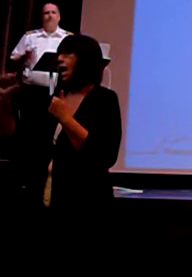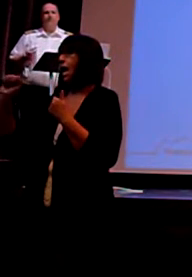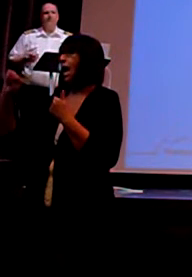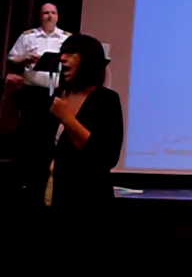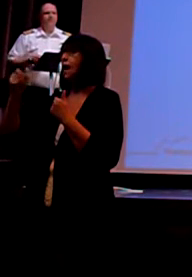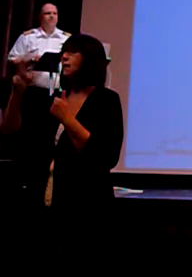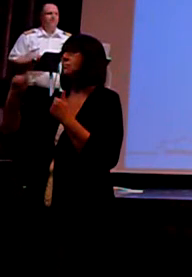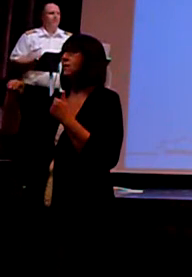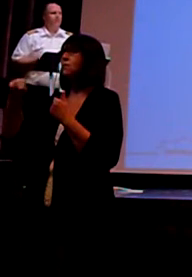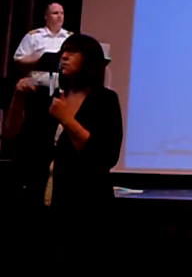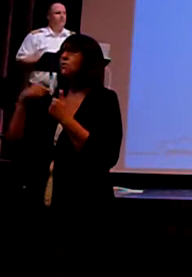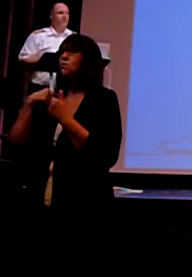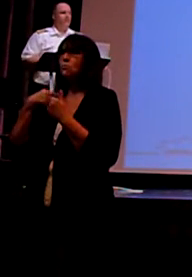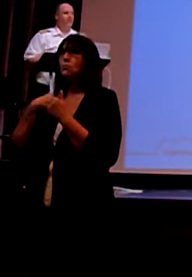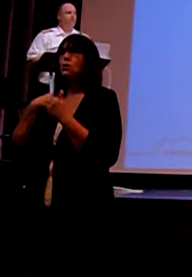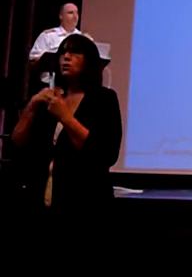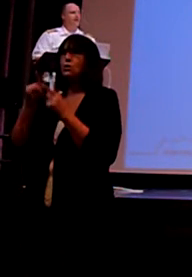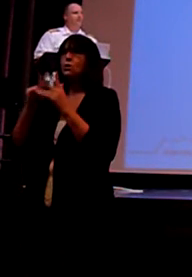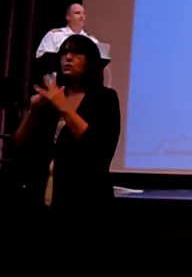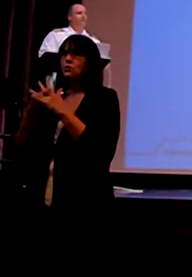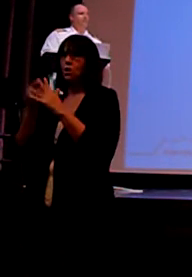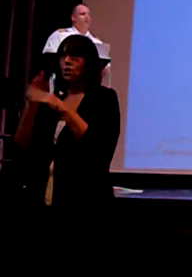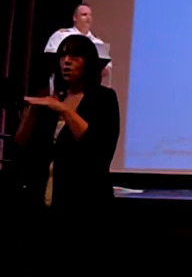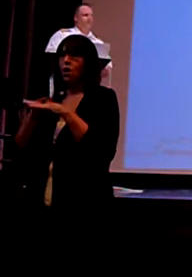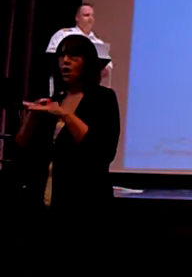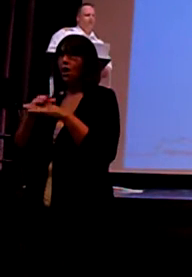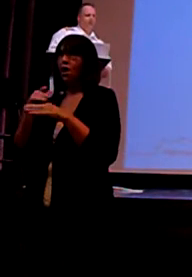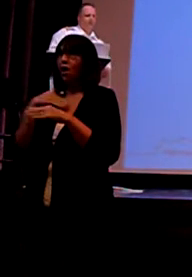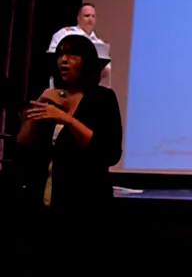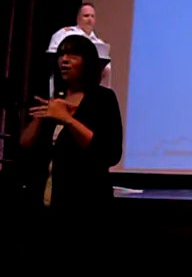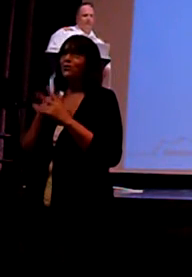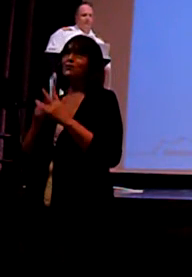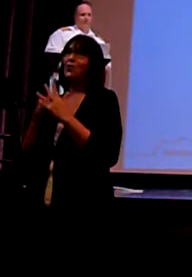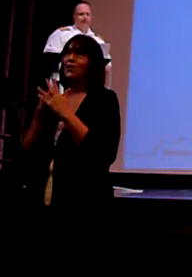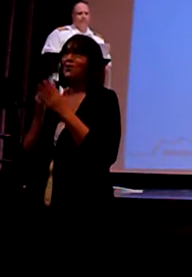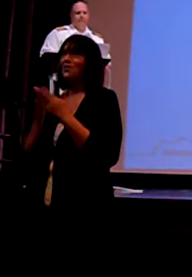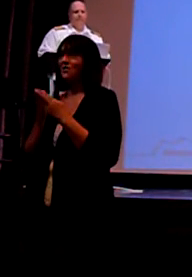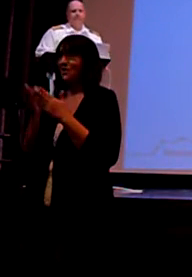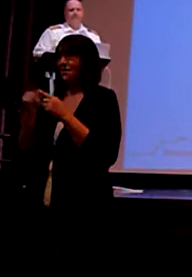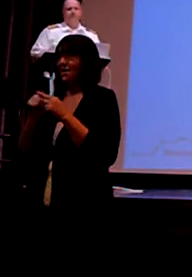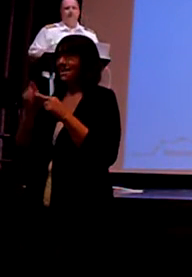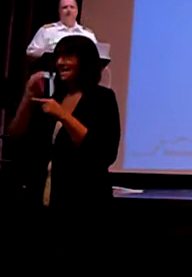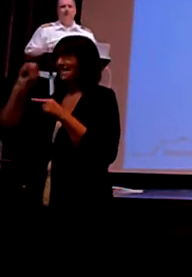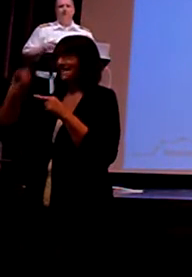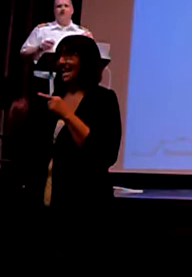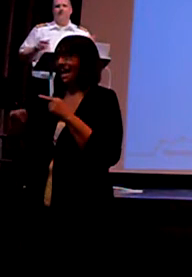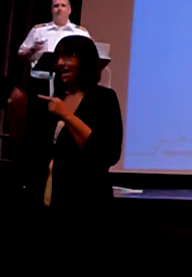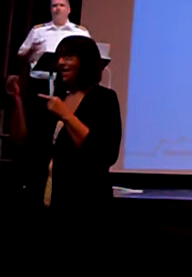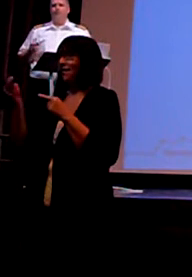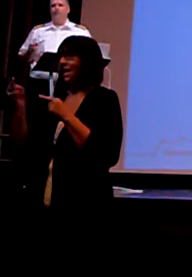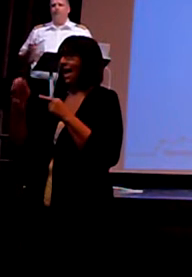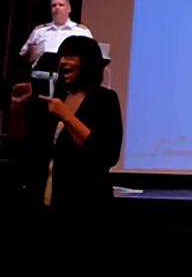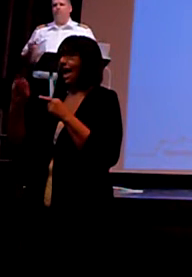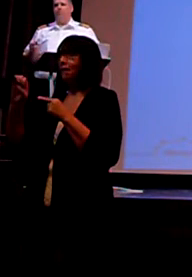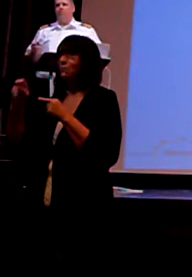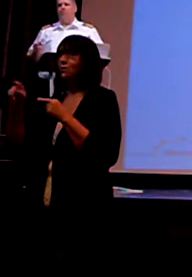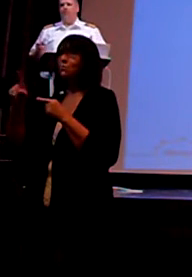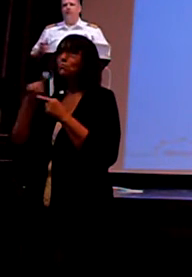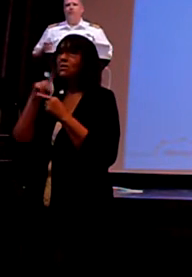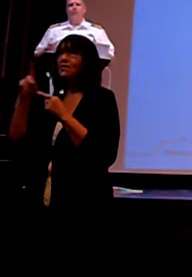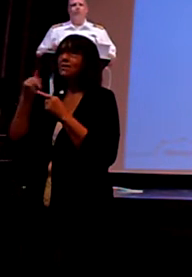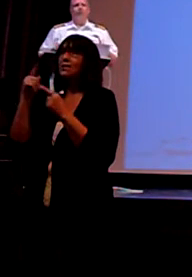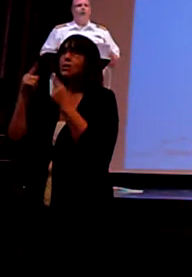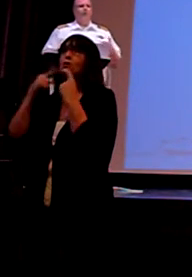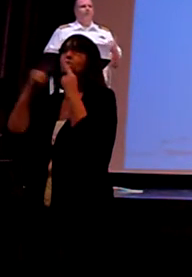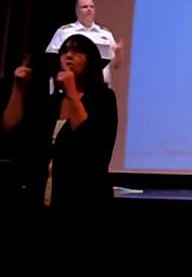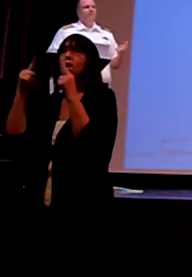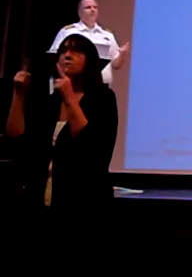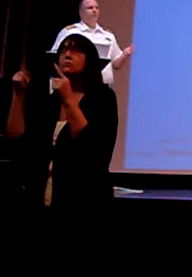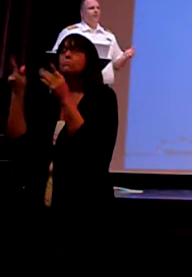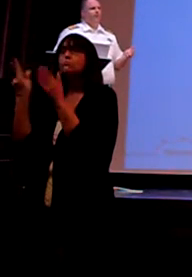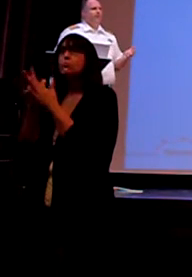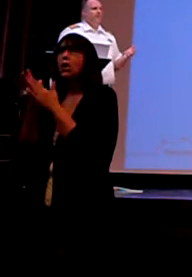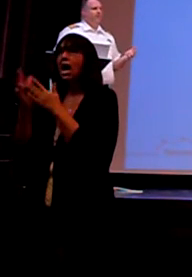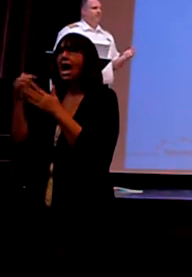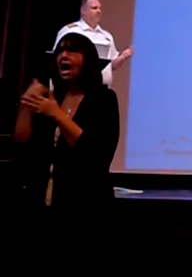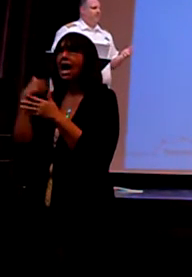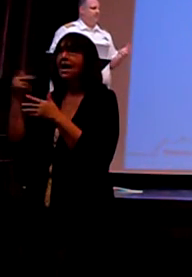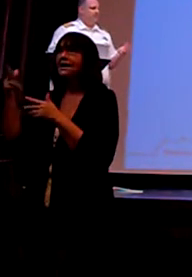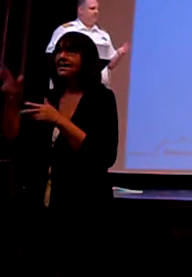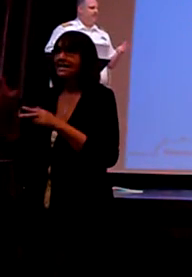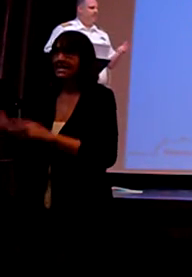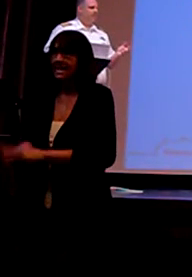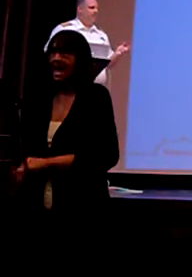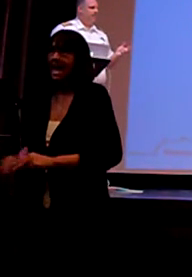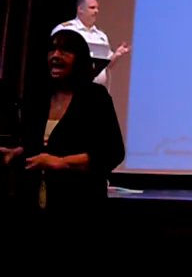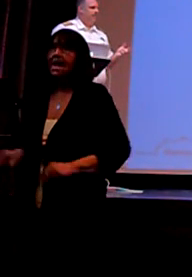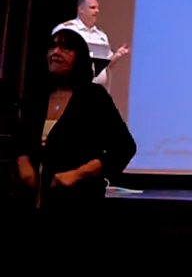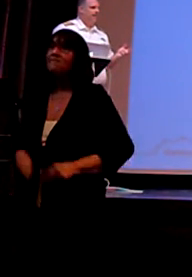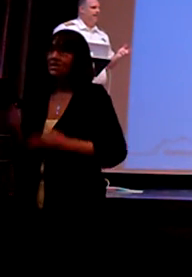in a few times, and we also started our maiden voyage from Southampton. And that is a historical port. A lot of the Royal Navy